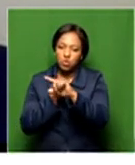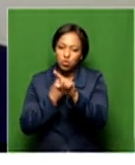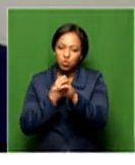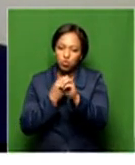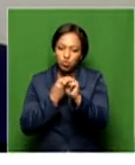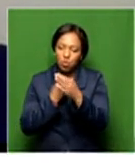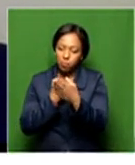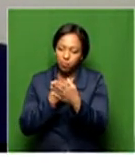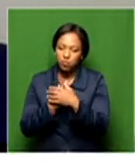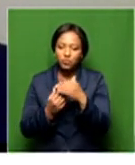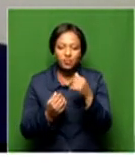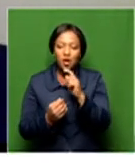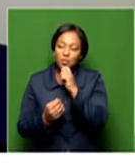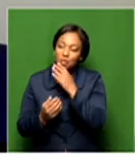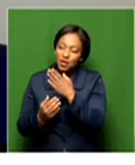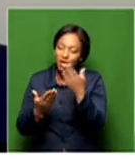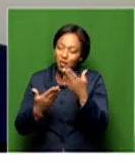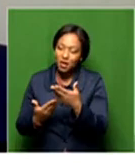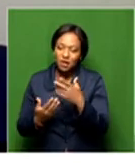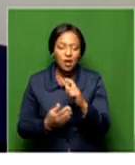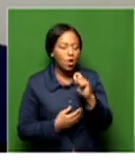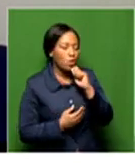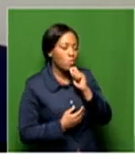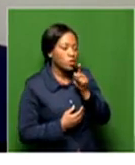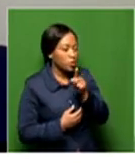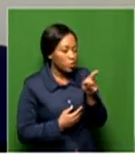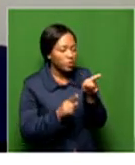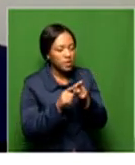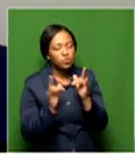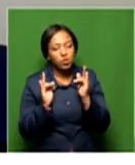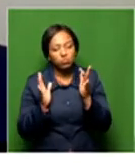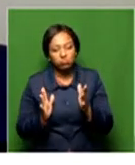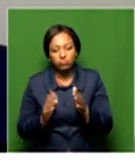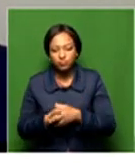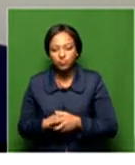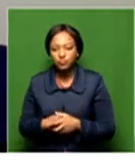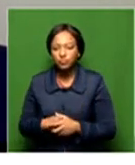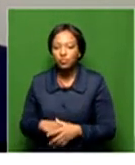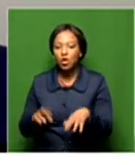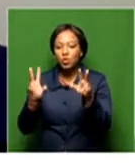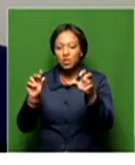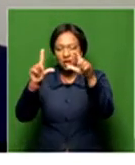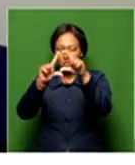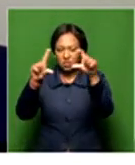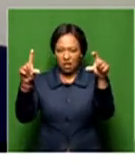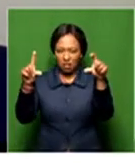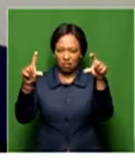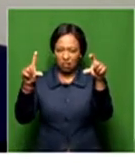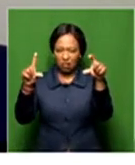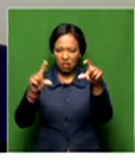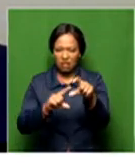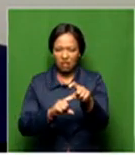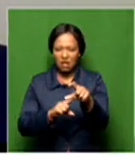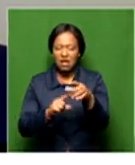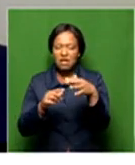us. Welcome. Good morning to you and good morning to the listeners. Let's start with the title of the book. Why did you decide to title it The